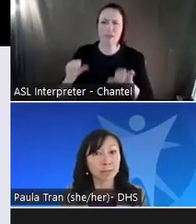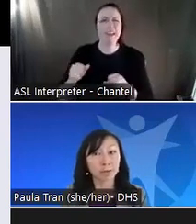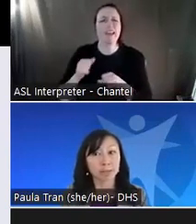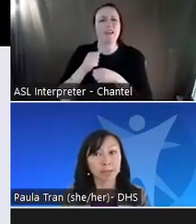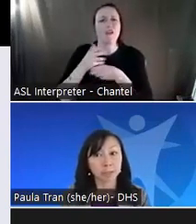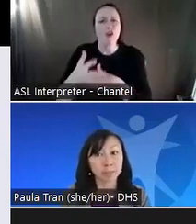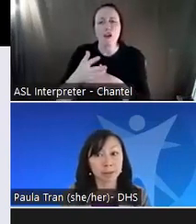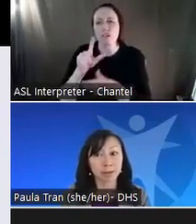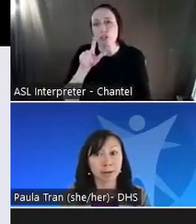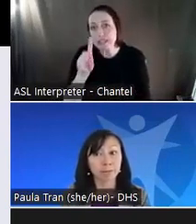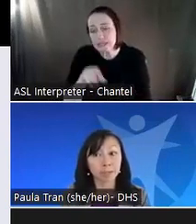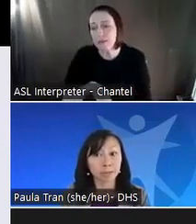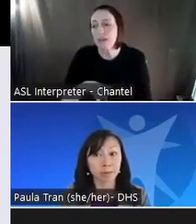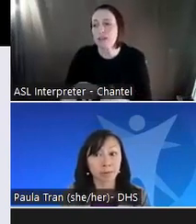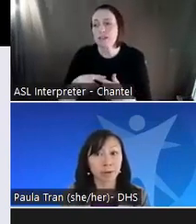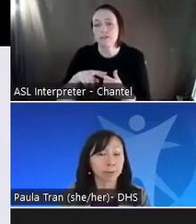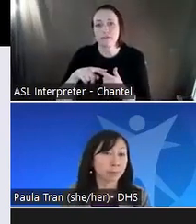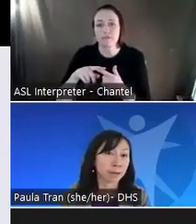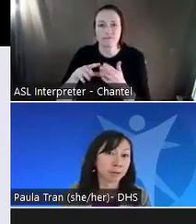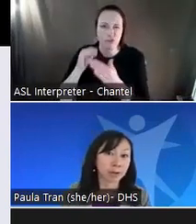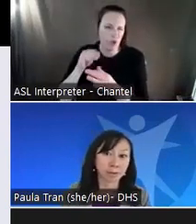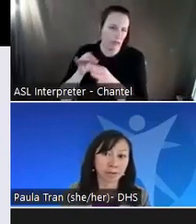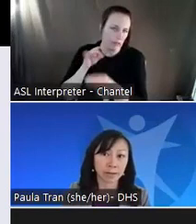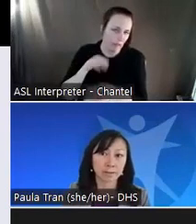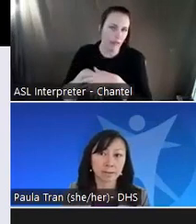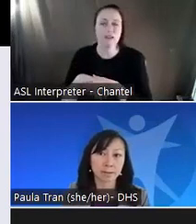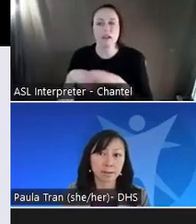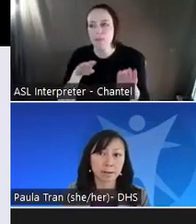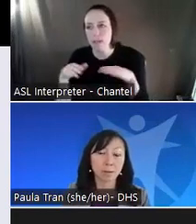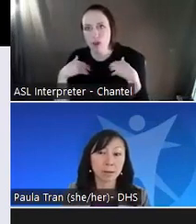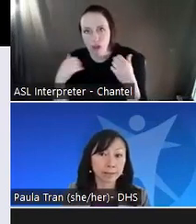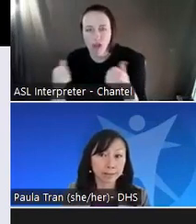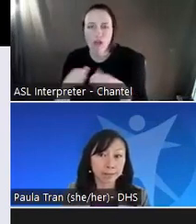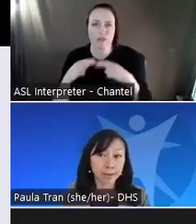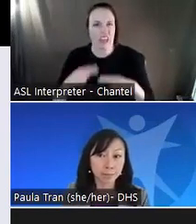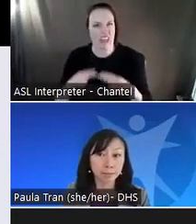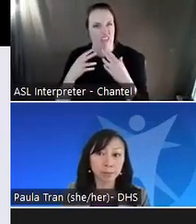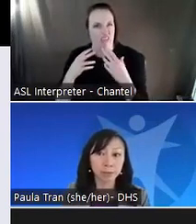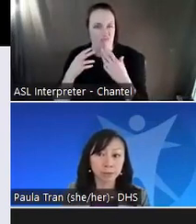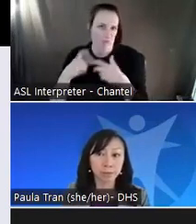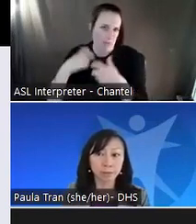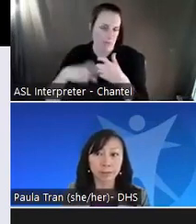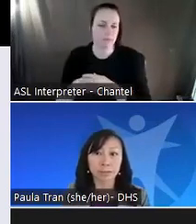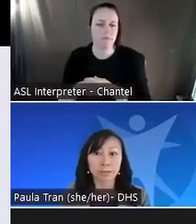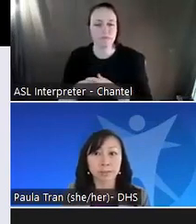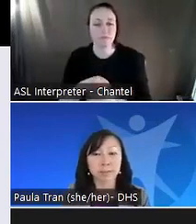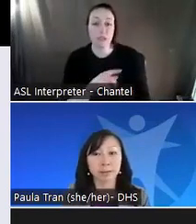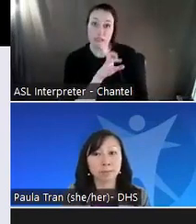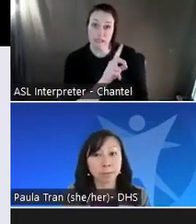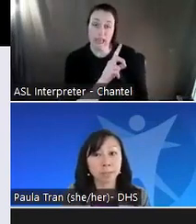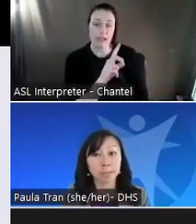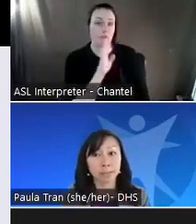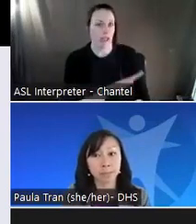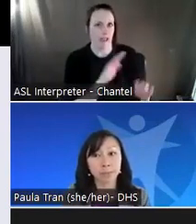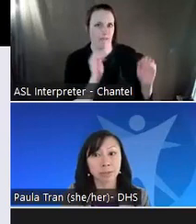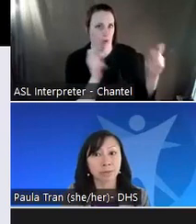reduced IQ and attention span, and a range of other health and behavioral health effects. While lead can hurt anyone, children under the age of 6 are the